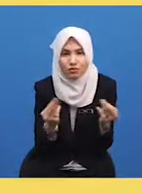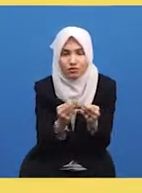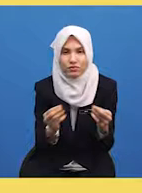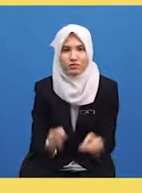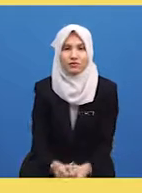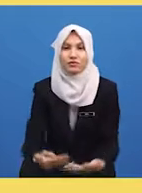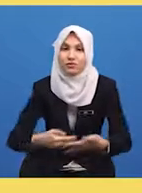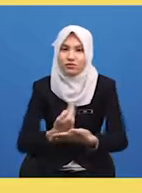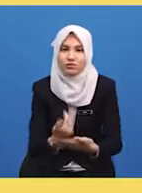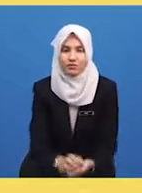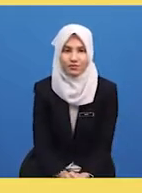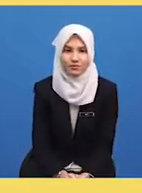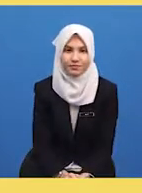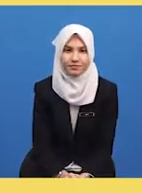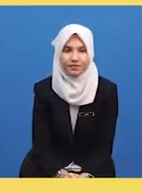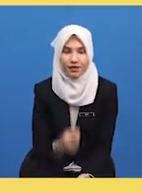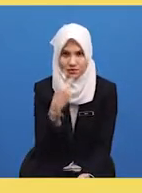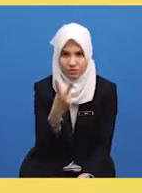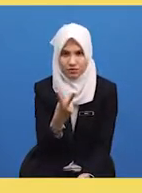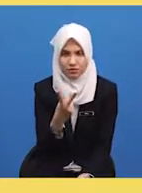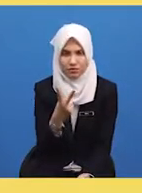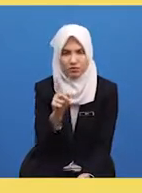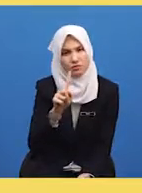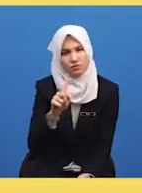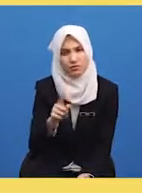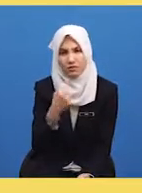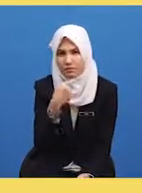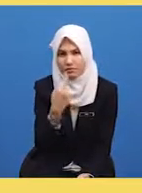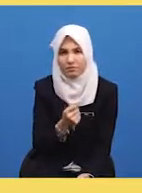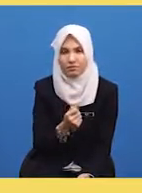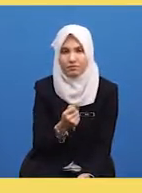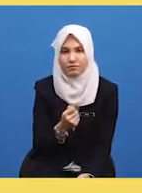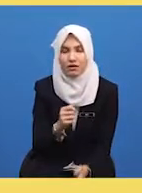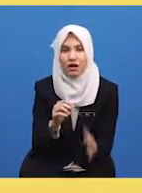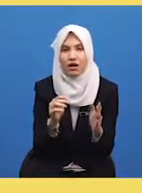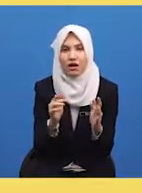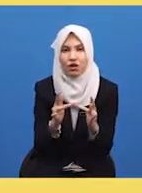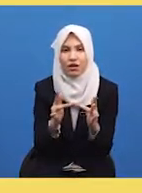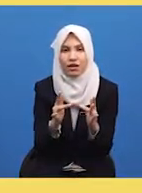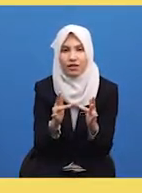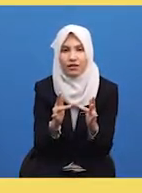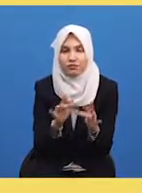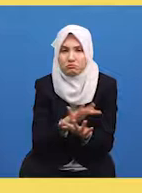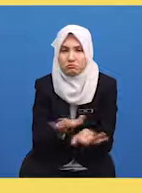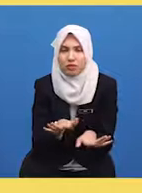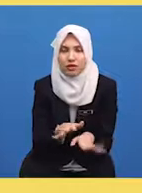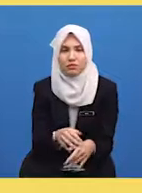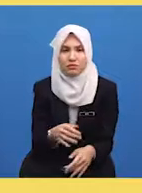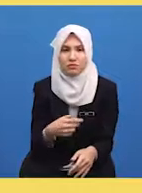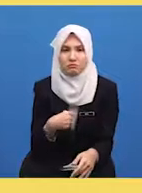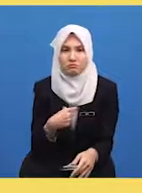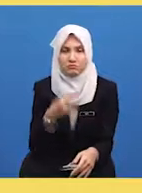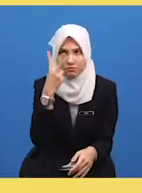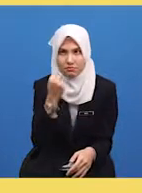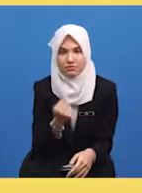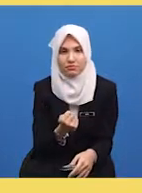number 8, if you see anything online that you don't like or you find upsetting, tell someone